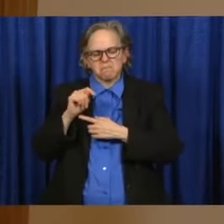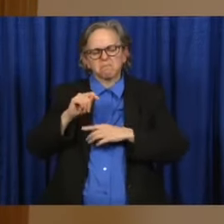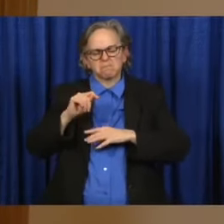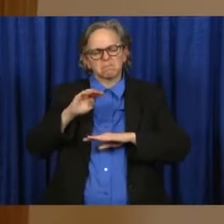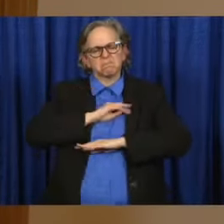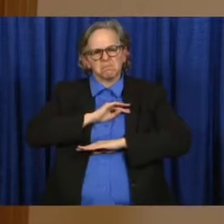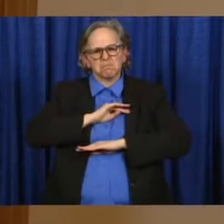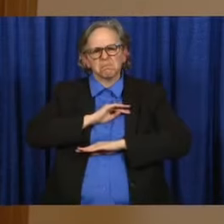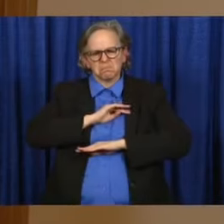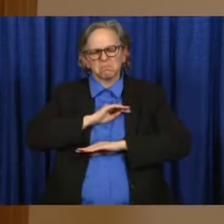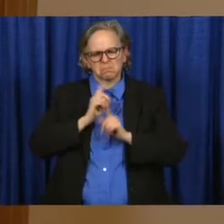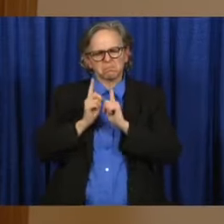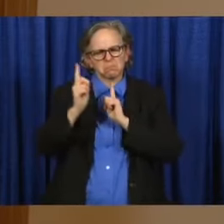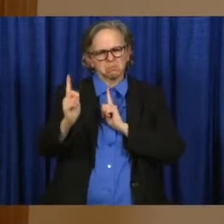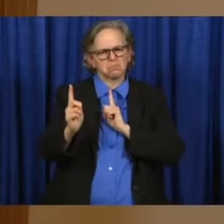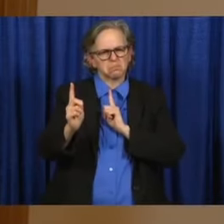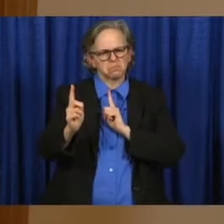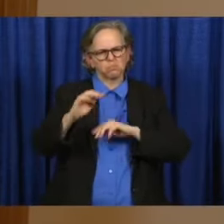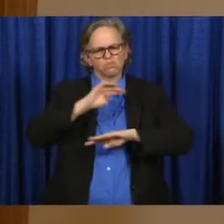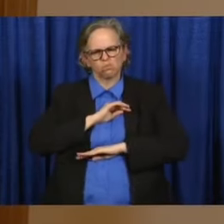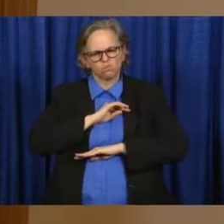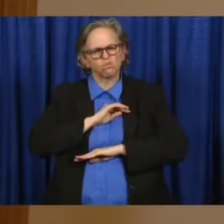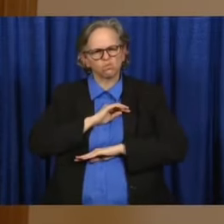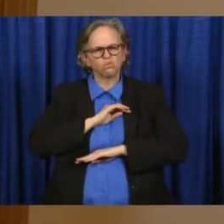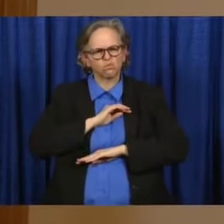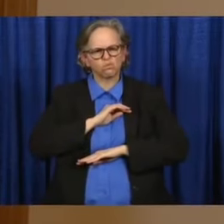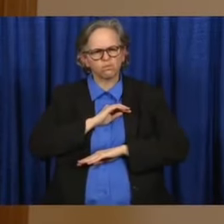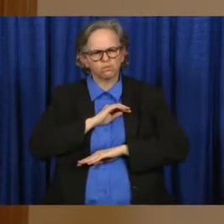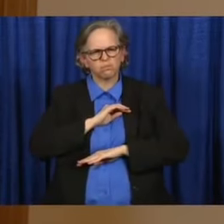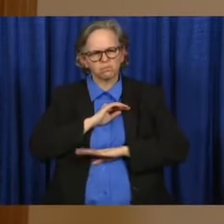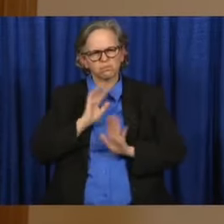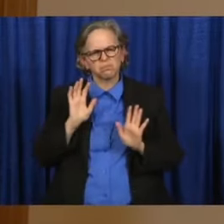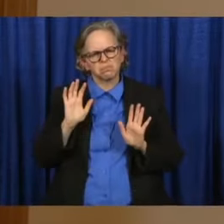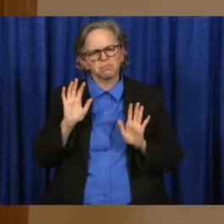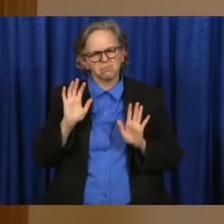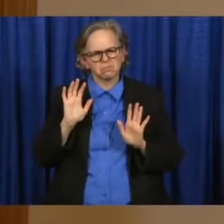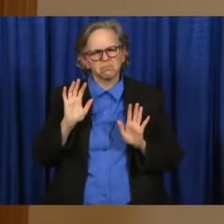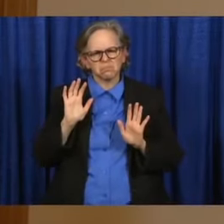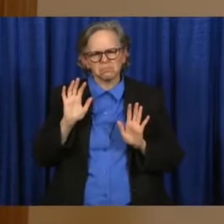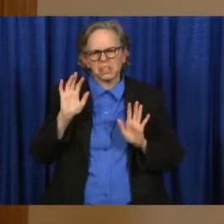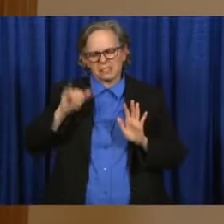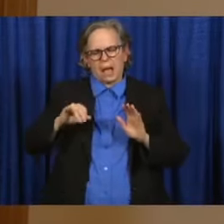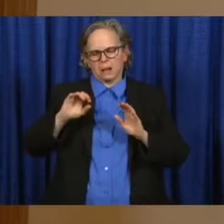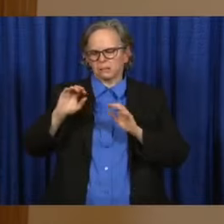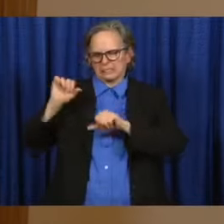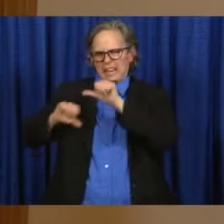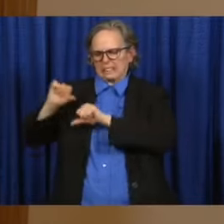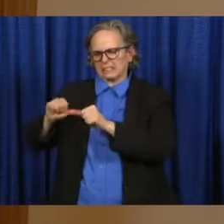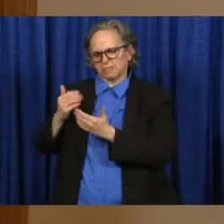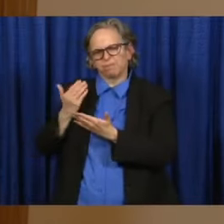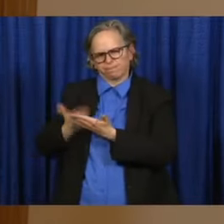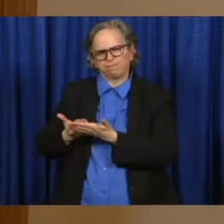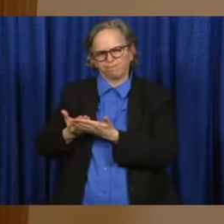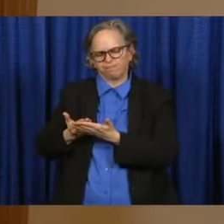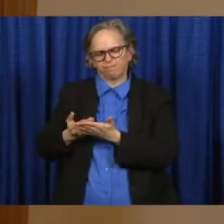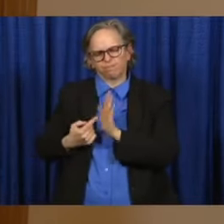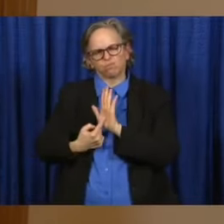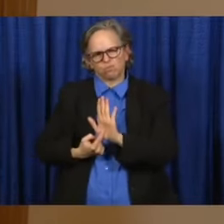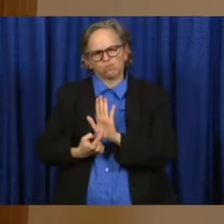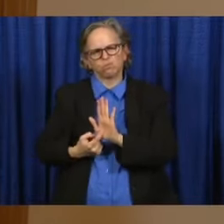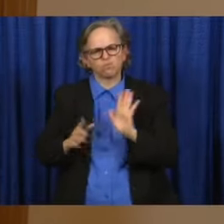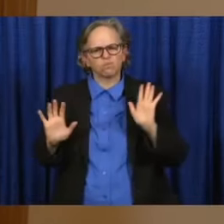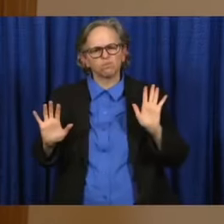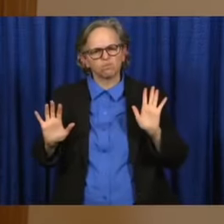number to stick with. And that is a number that science has borne out in terms of